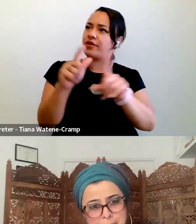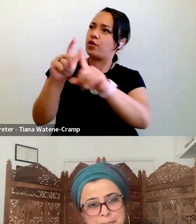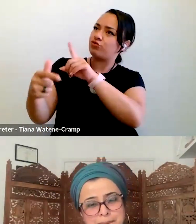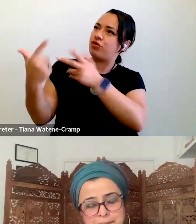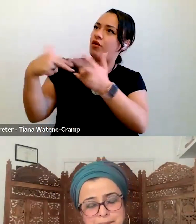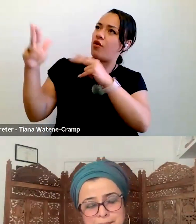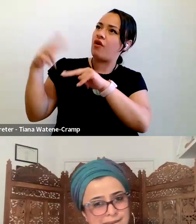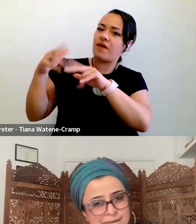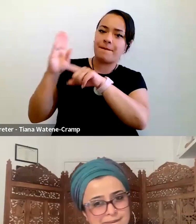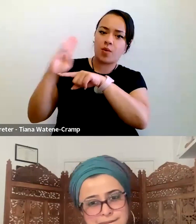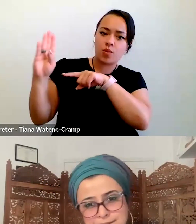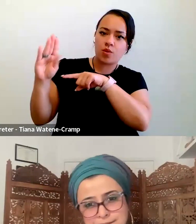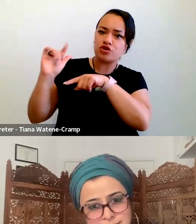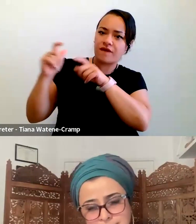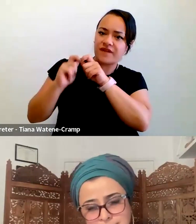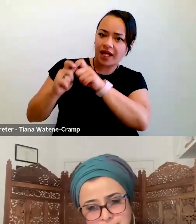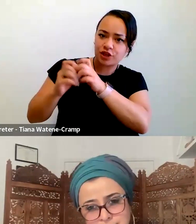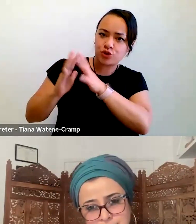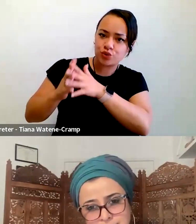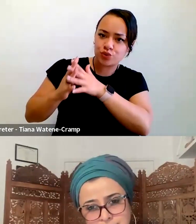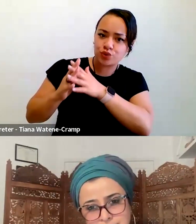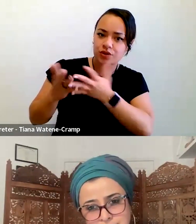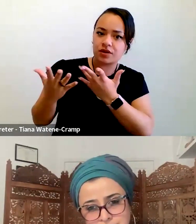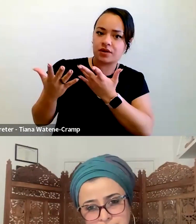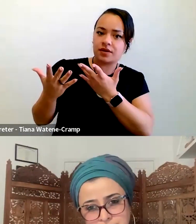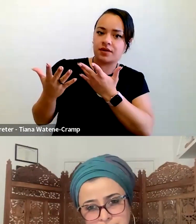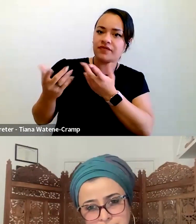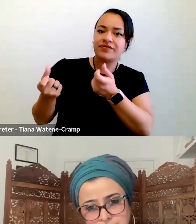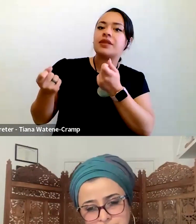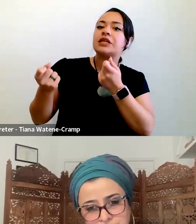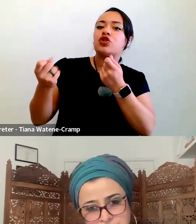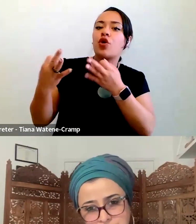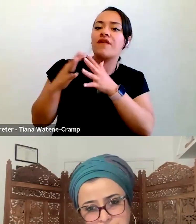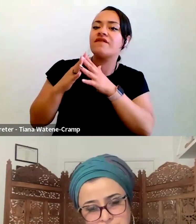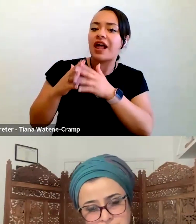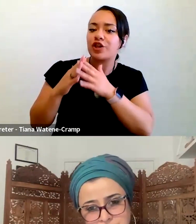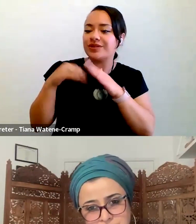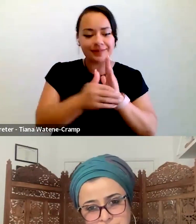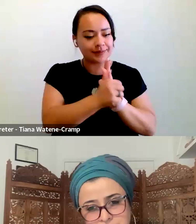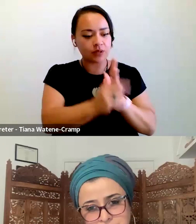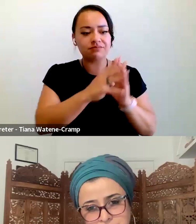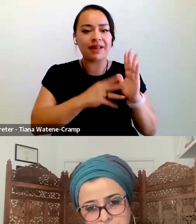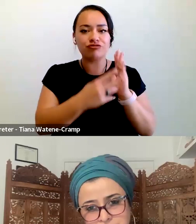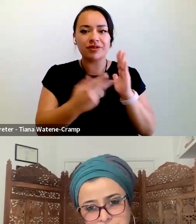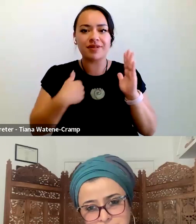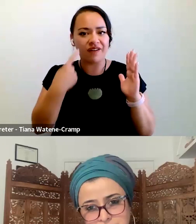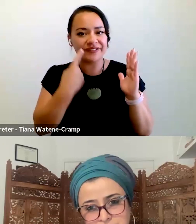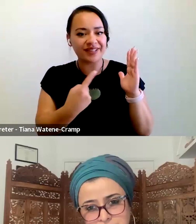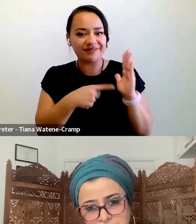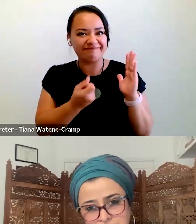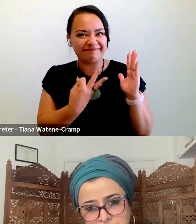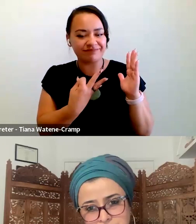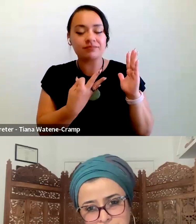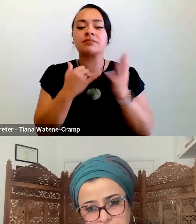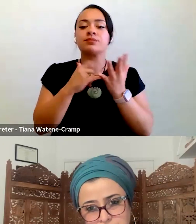you're bringing, you know, the values, you don't really have values in skills matrices that I've looked at, you know, like, so I